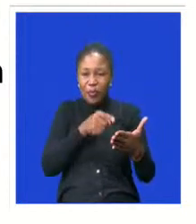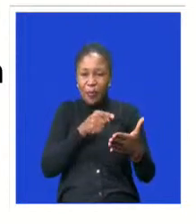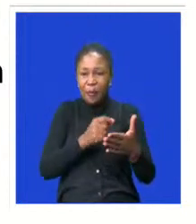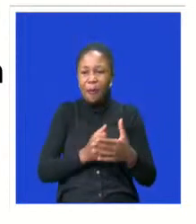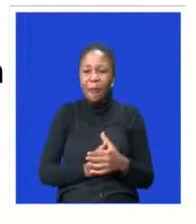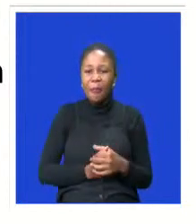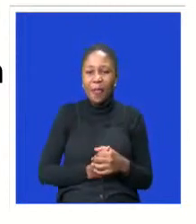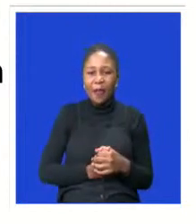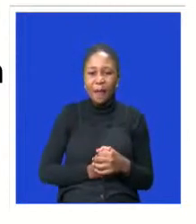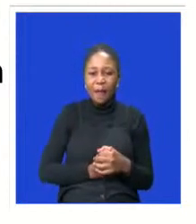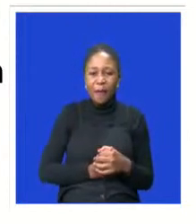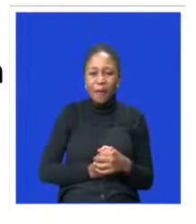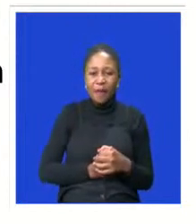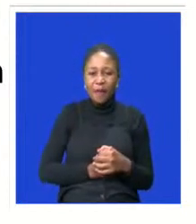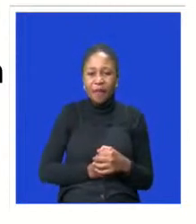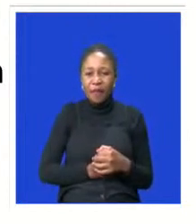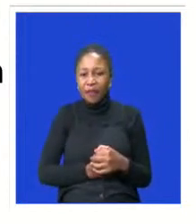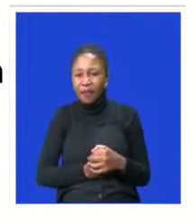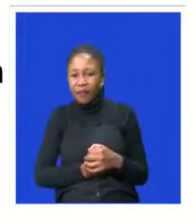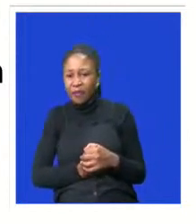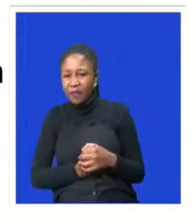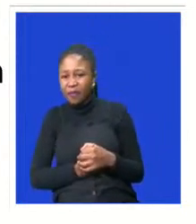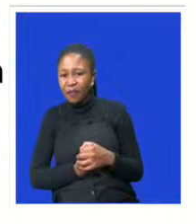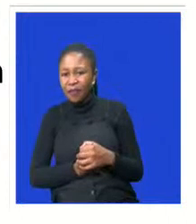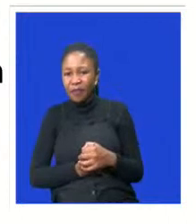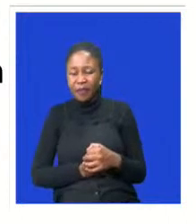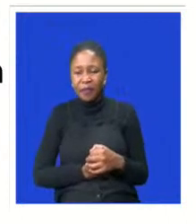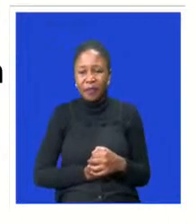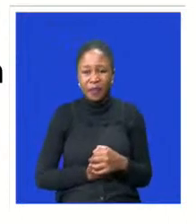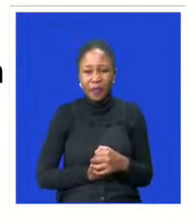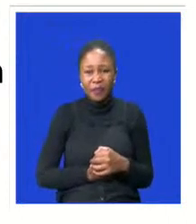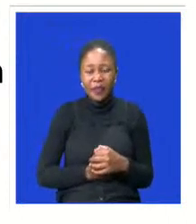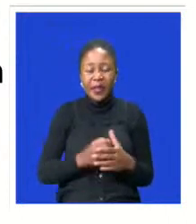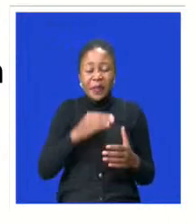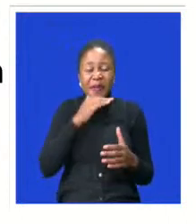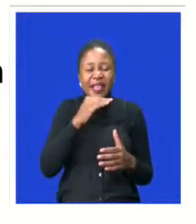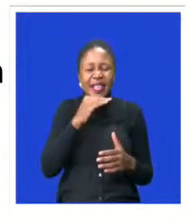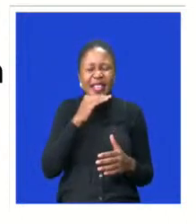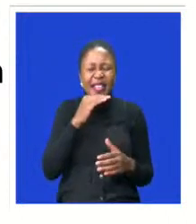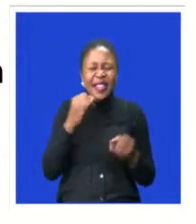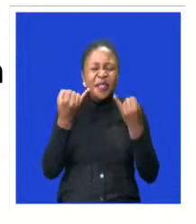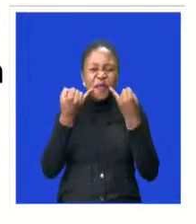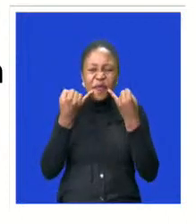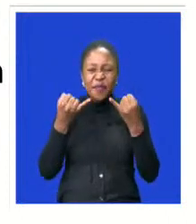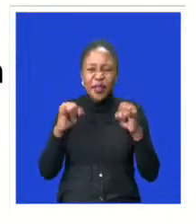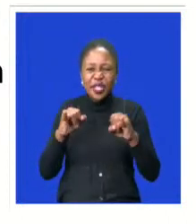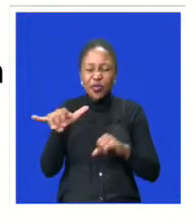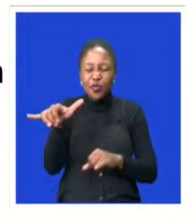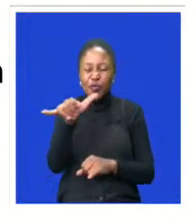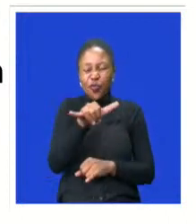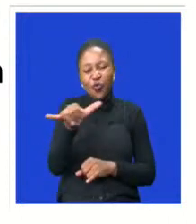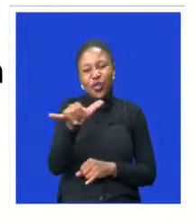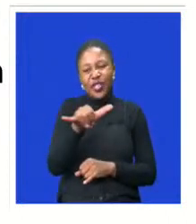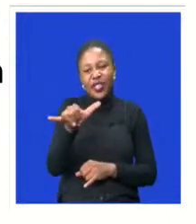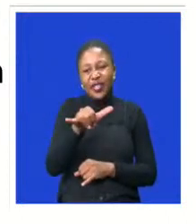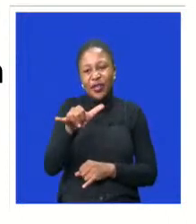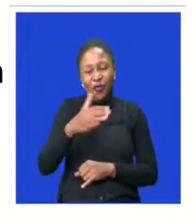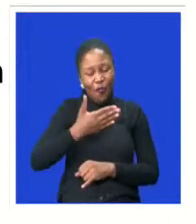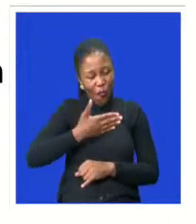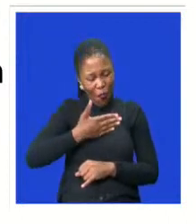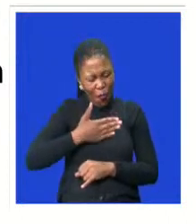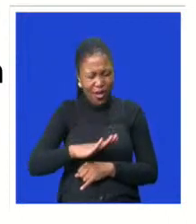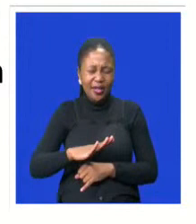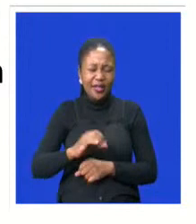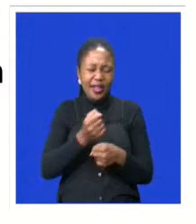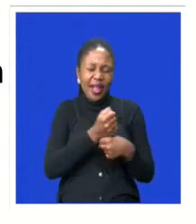that is why you write. The reason you are writing the essay. And it is important